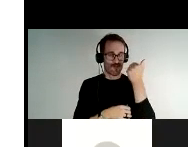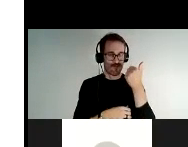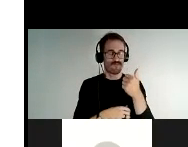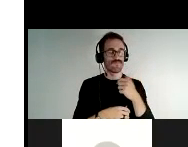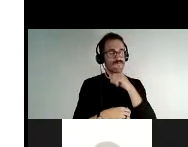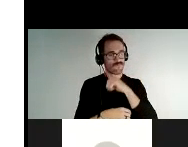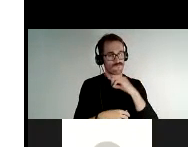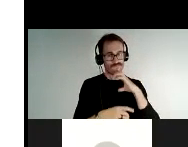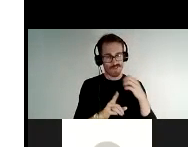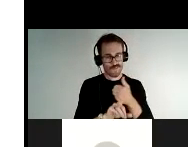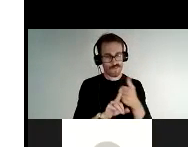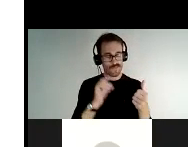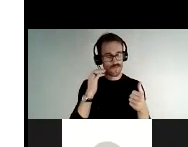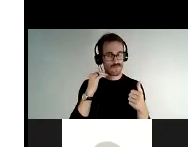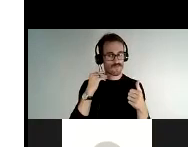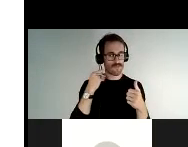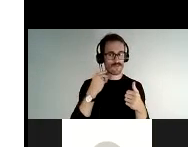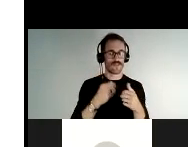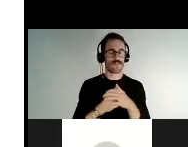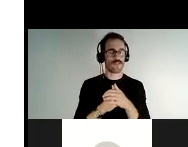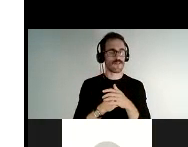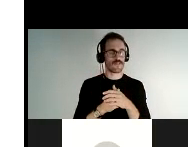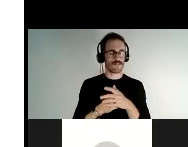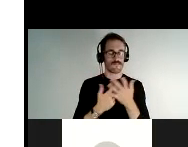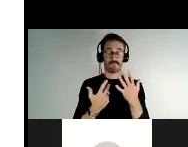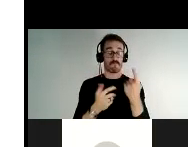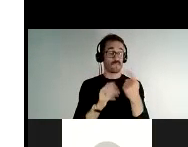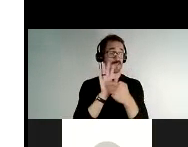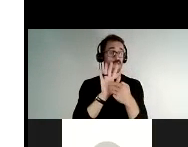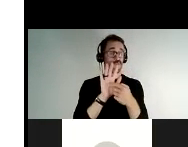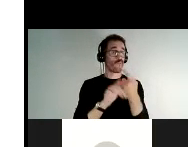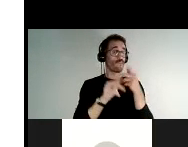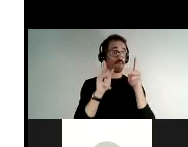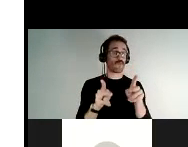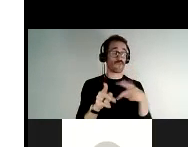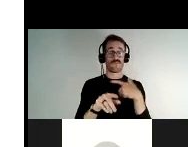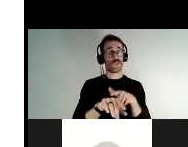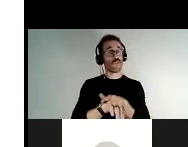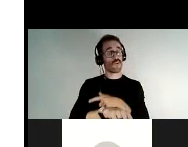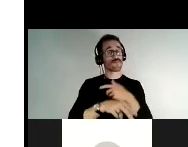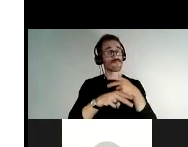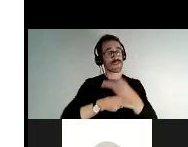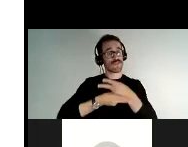situations is, you know, for example, somebody who's in long-term care